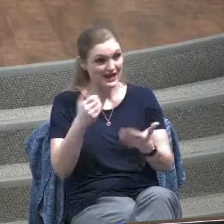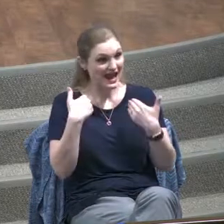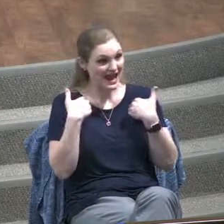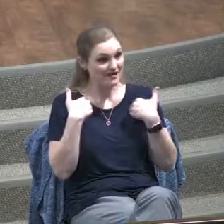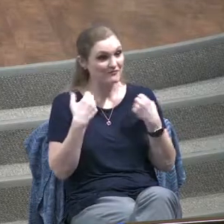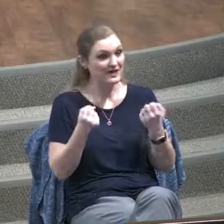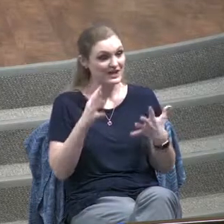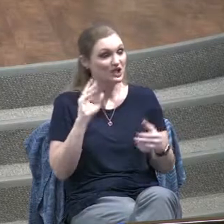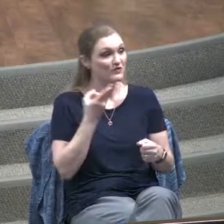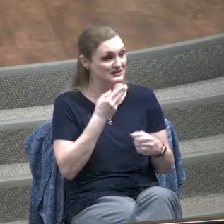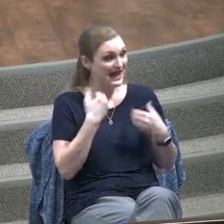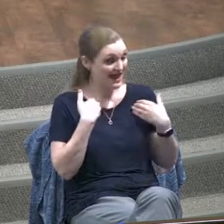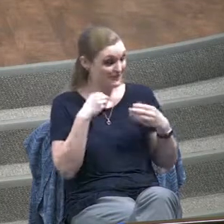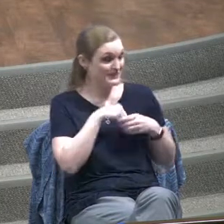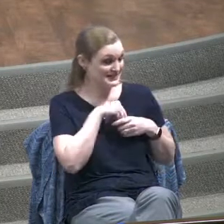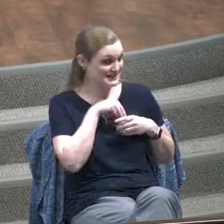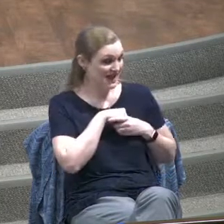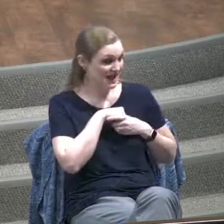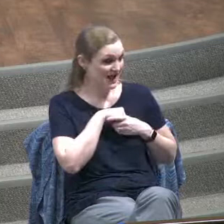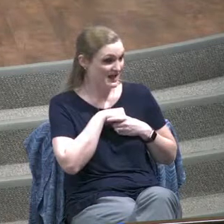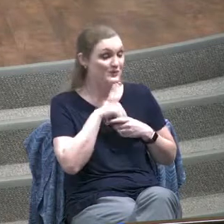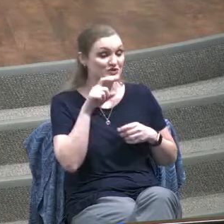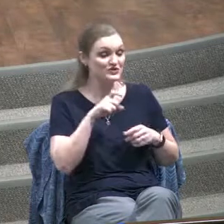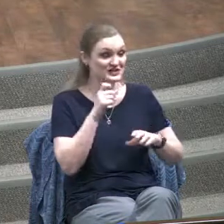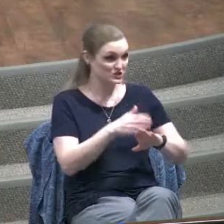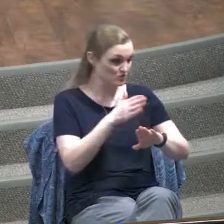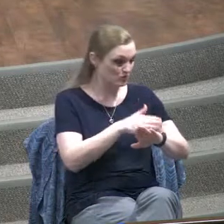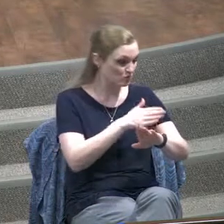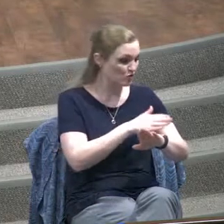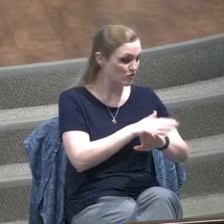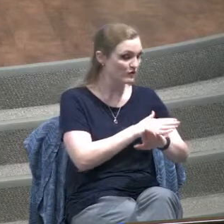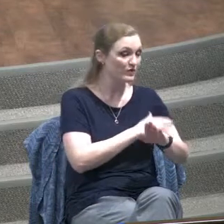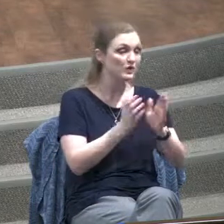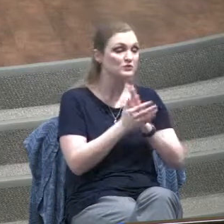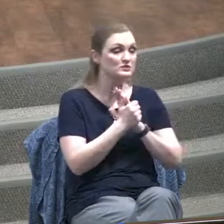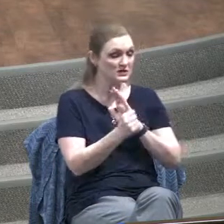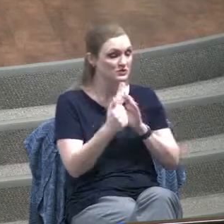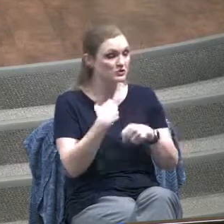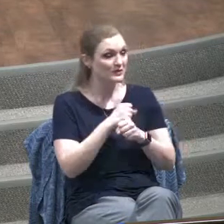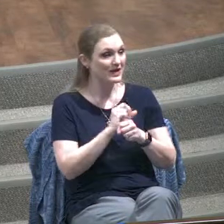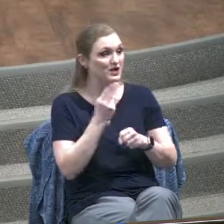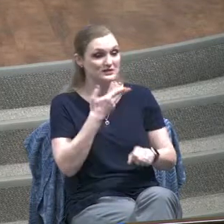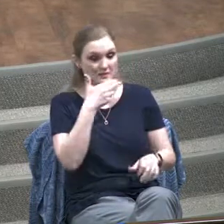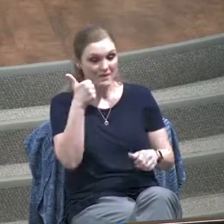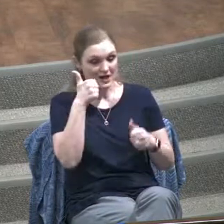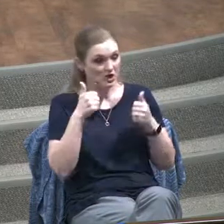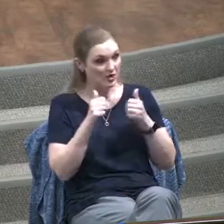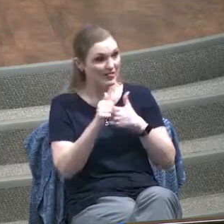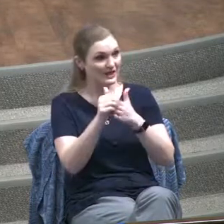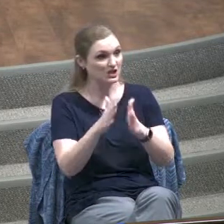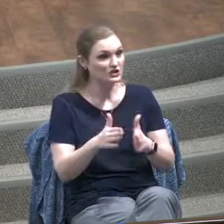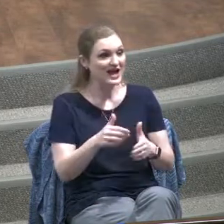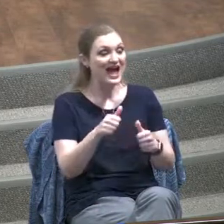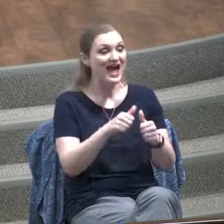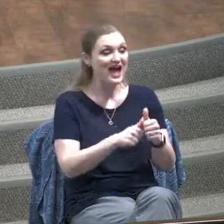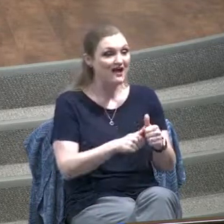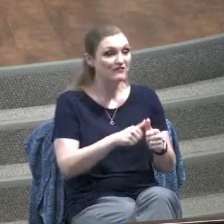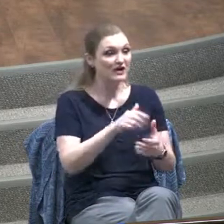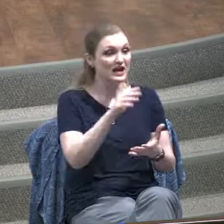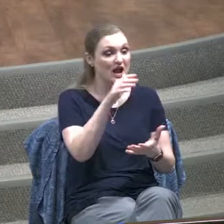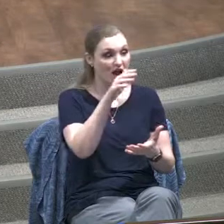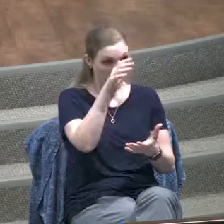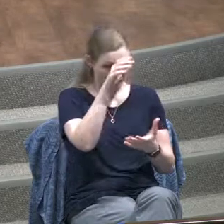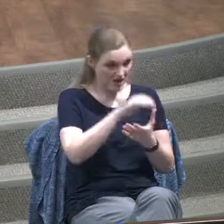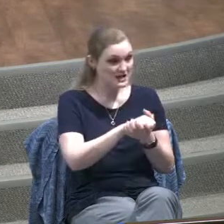have them innately, and some of us just need to develop those skills to make us a better leader. Every husband can be a leader.